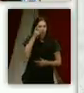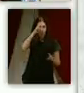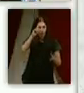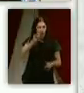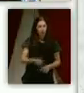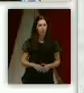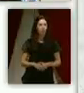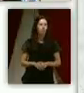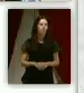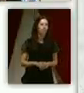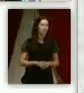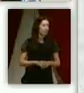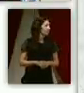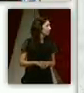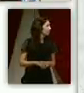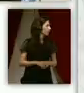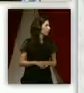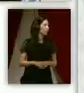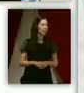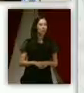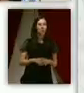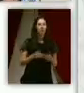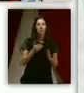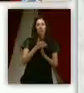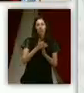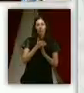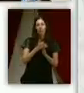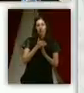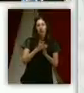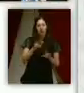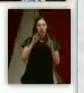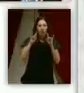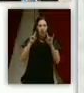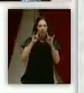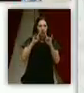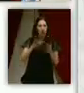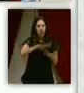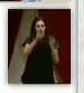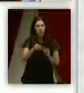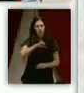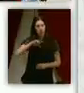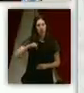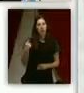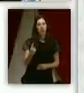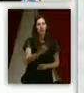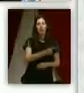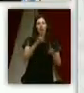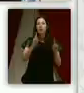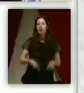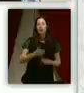hearing impairment, because they do not know how many messages do they have unread or calls and